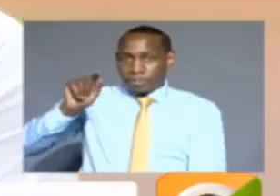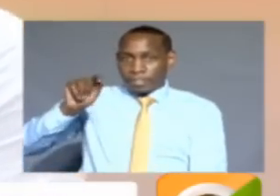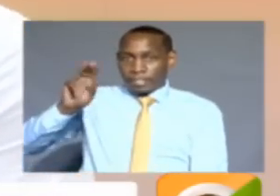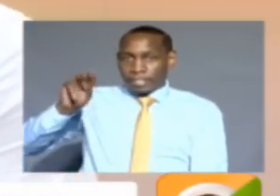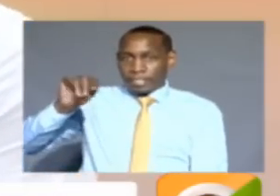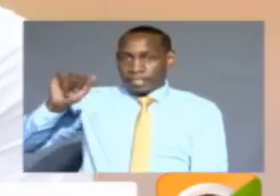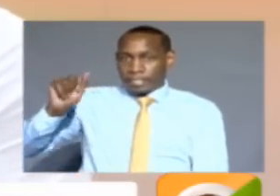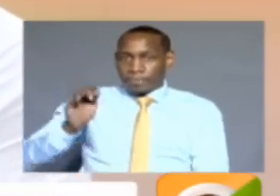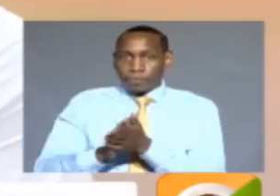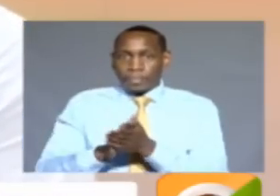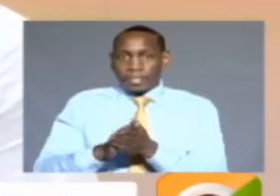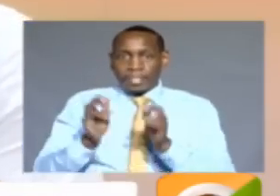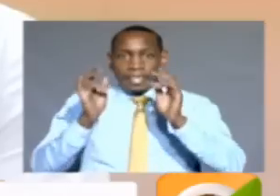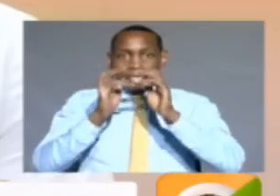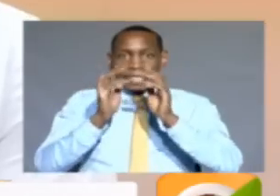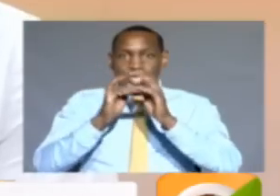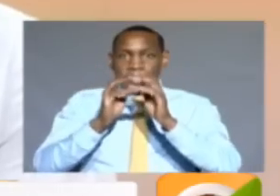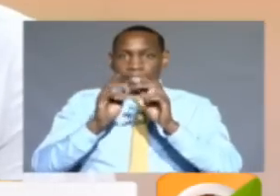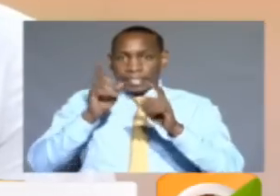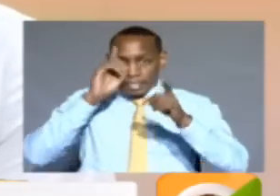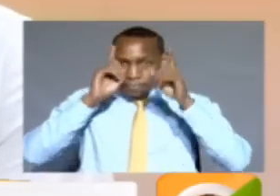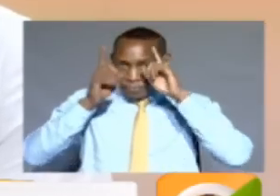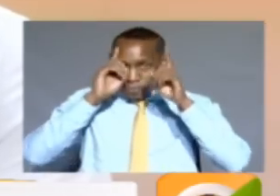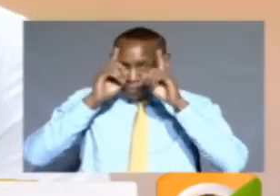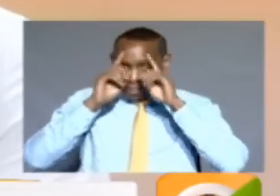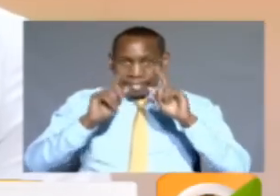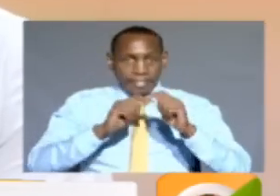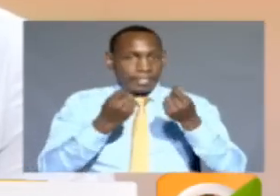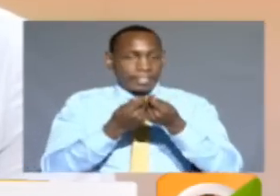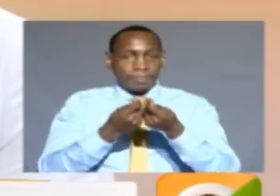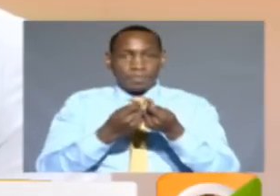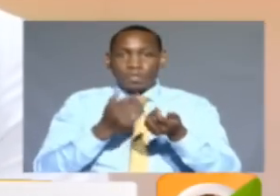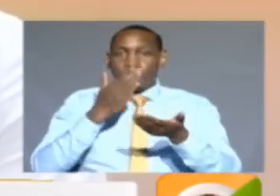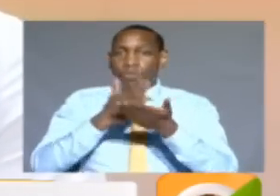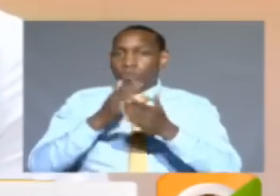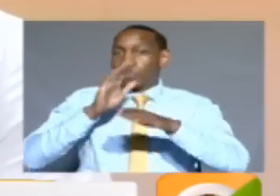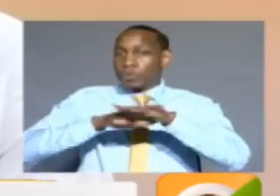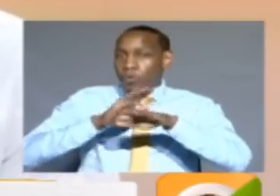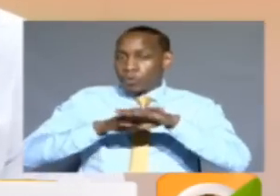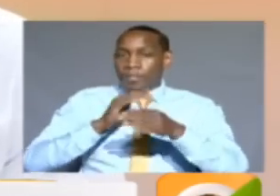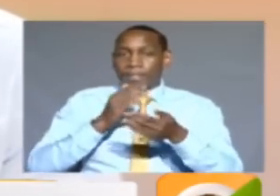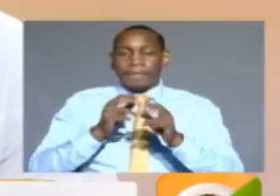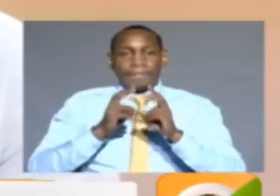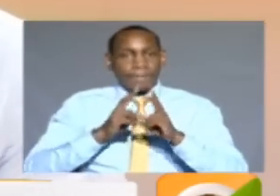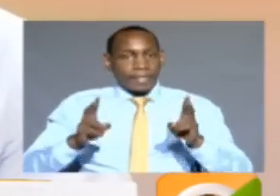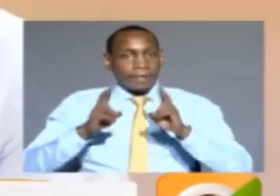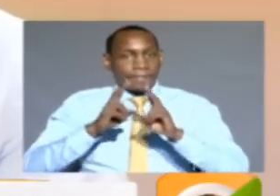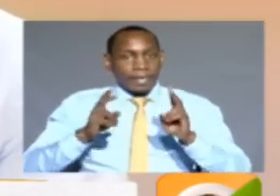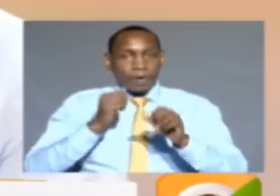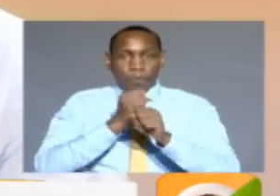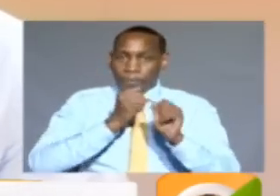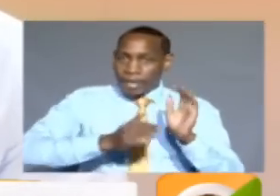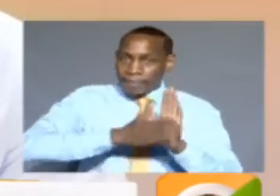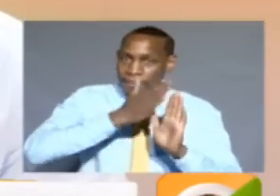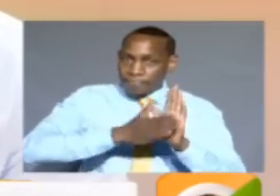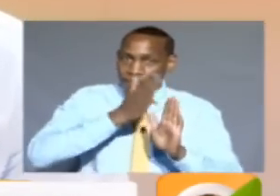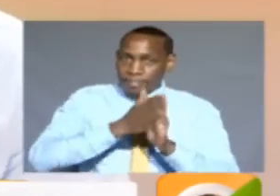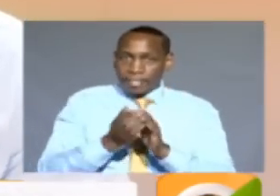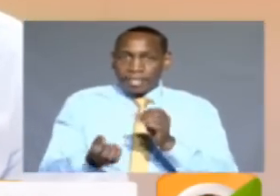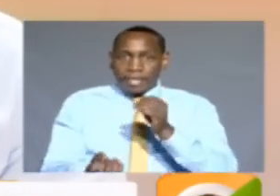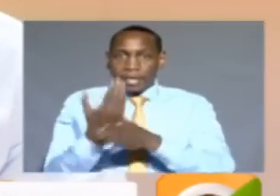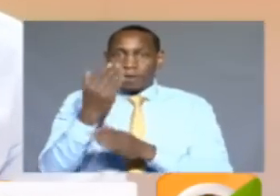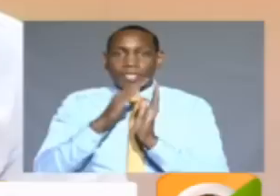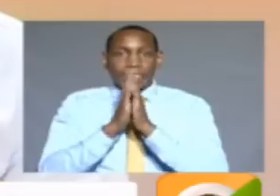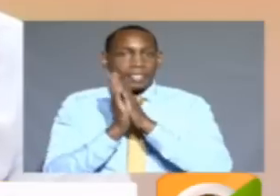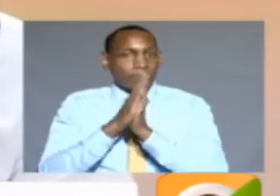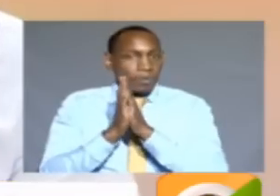online propaganda team, they are very, very good, very efficient, very effective in coming up with these